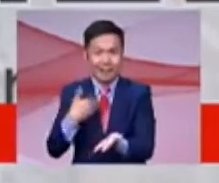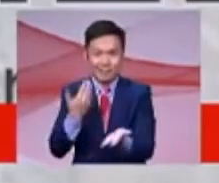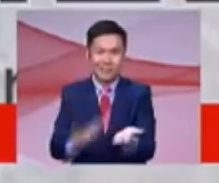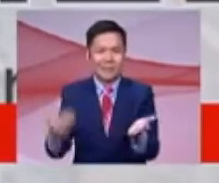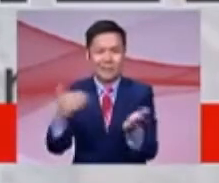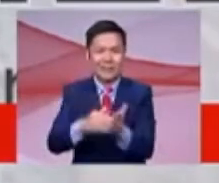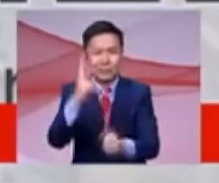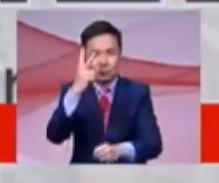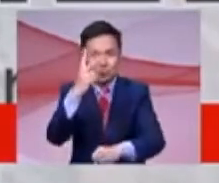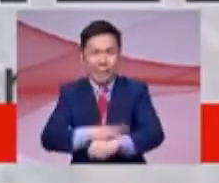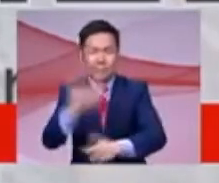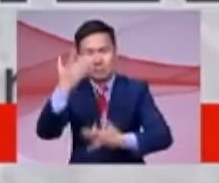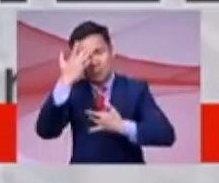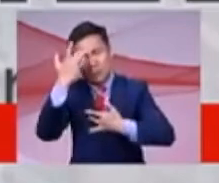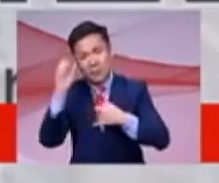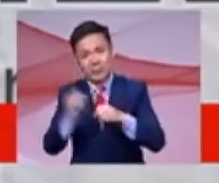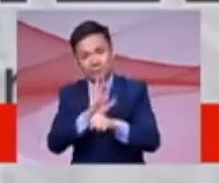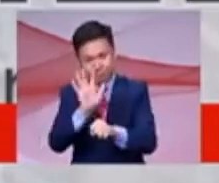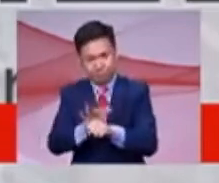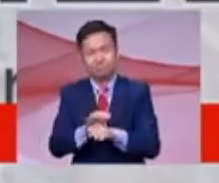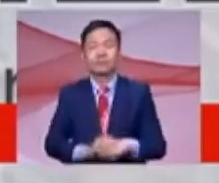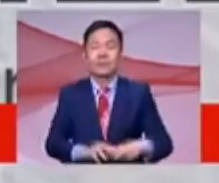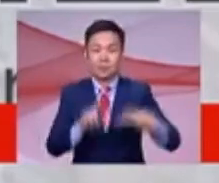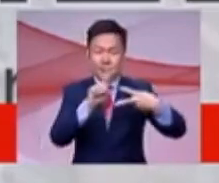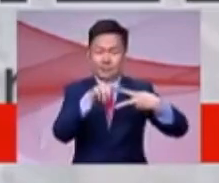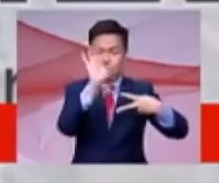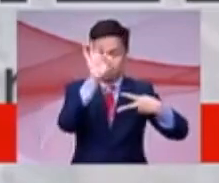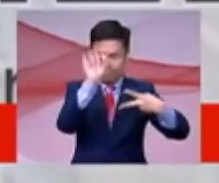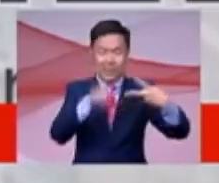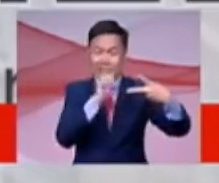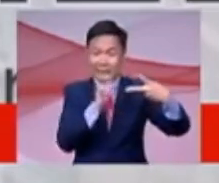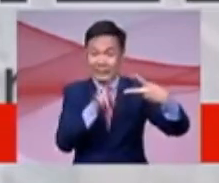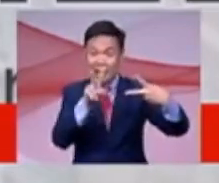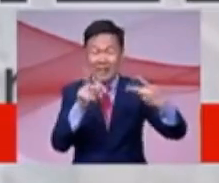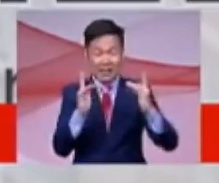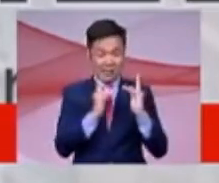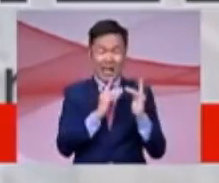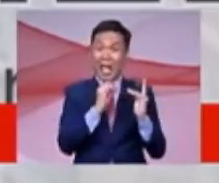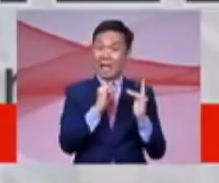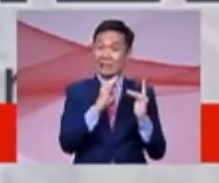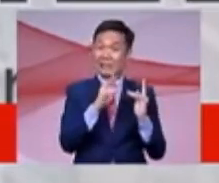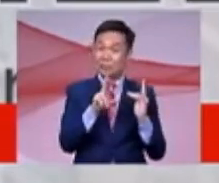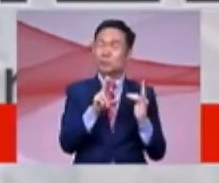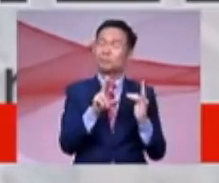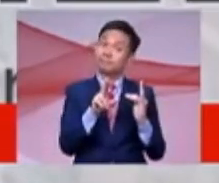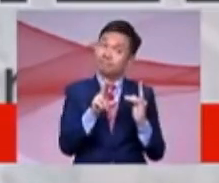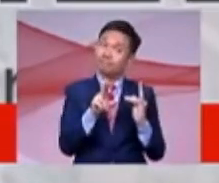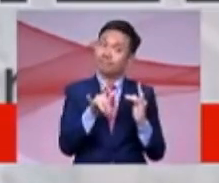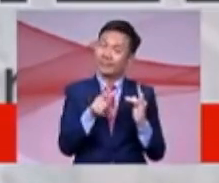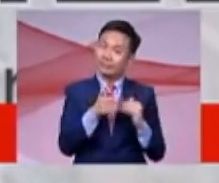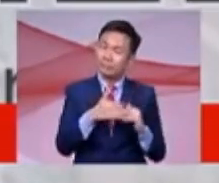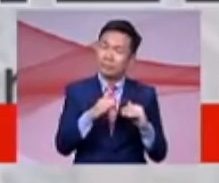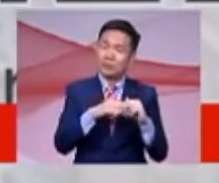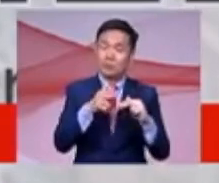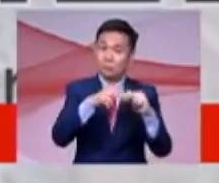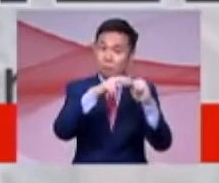the usage of ICU, yes, there's an increased usage of ICU. As I mentioned earlier, apart from